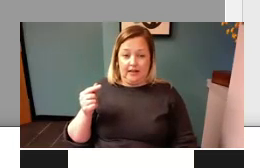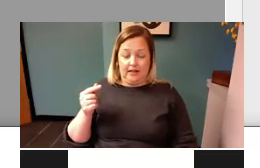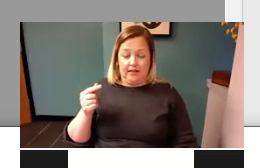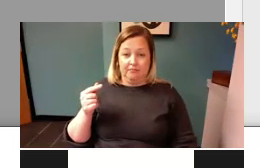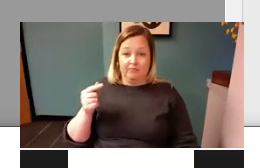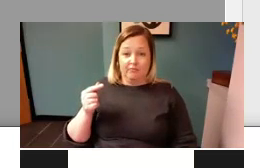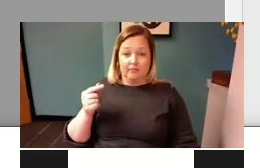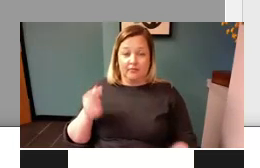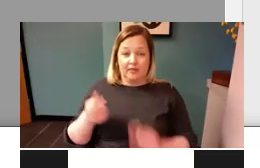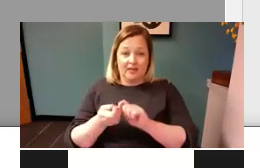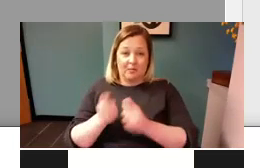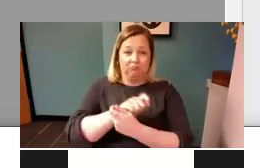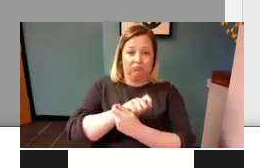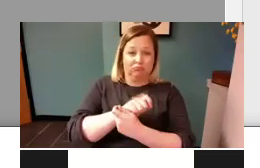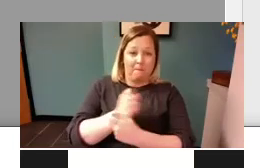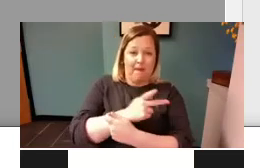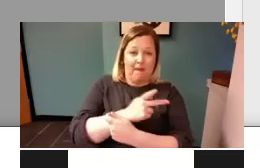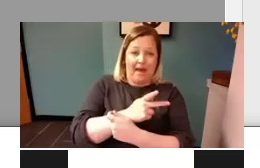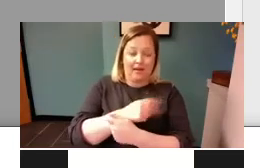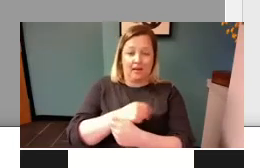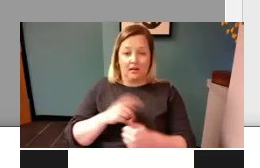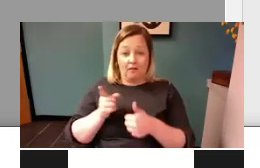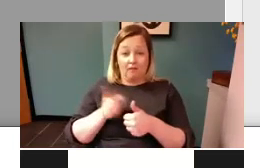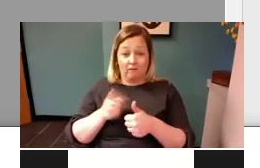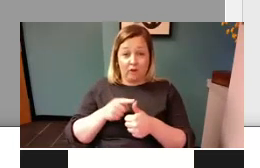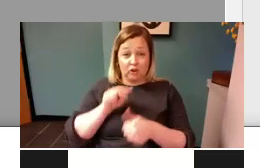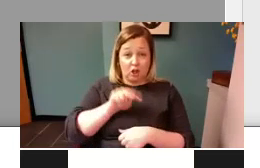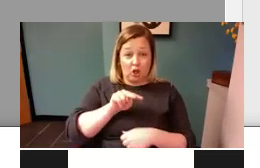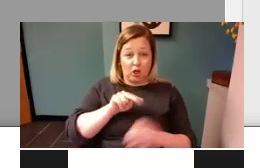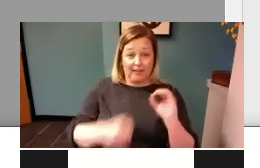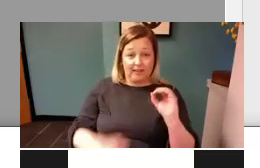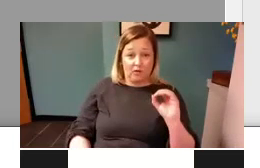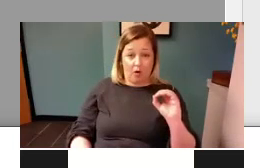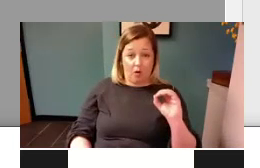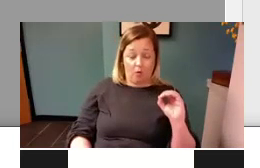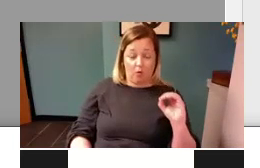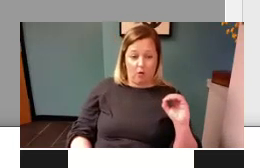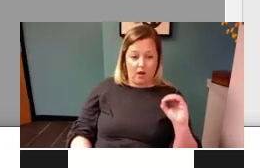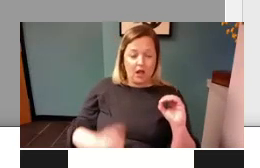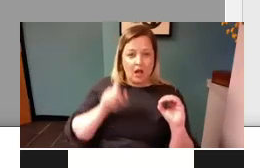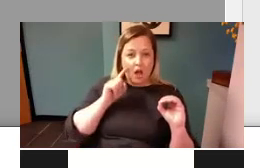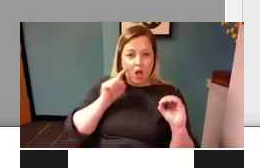first encounter 0. You look at all those encodings here and essentially say that